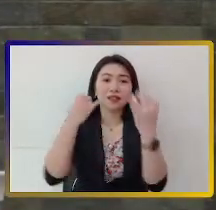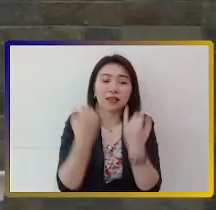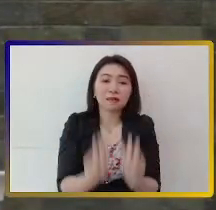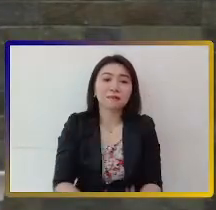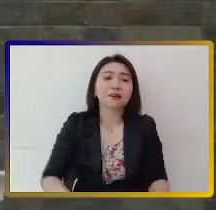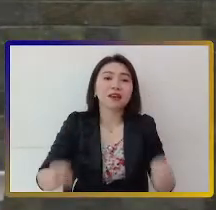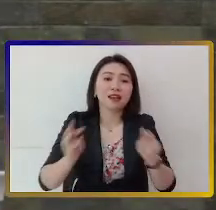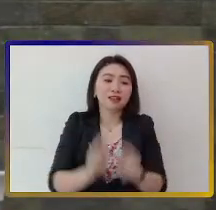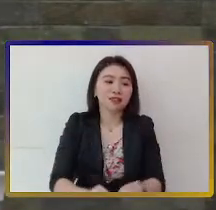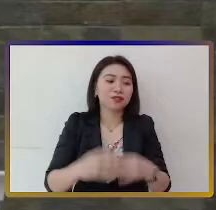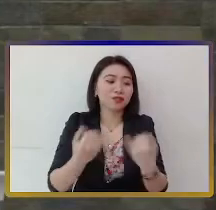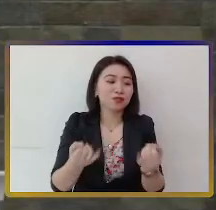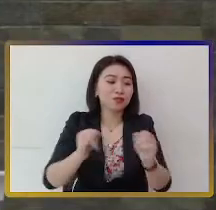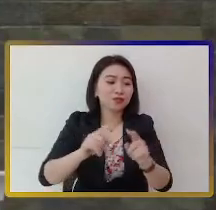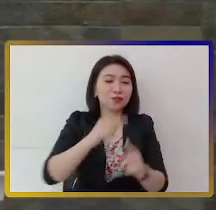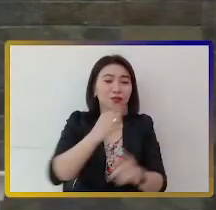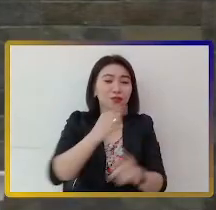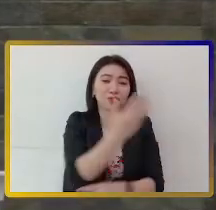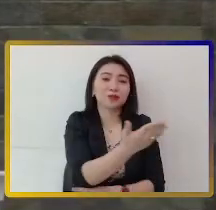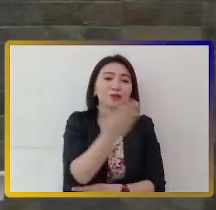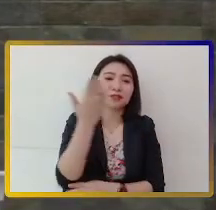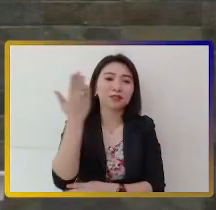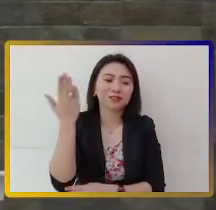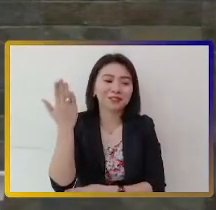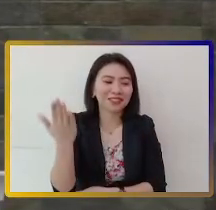If it matters to you,